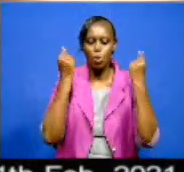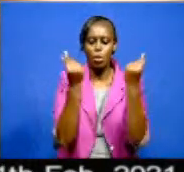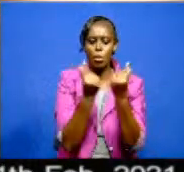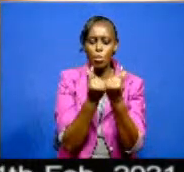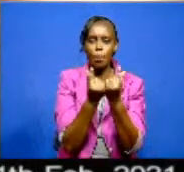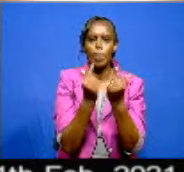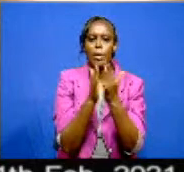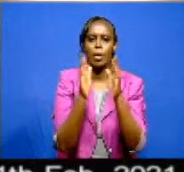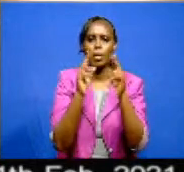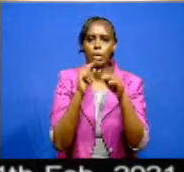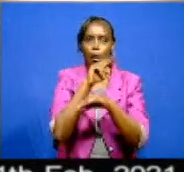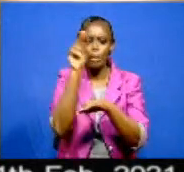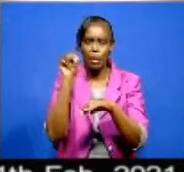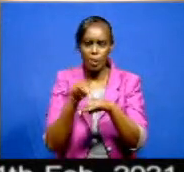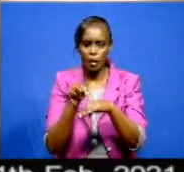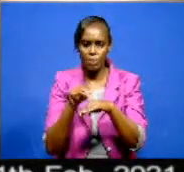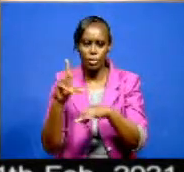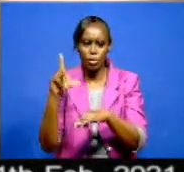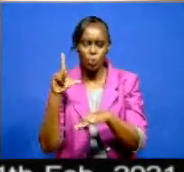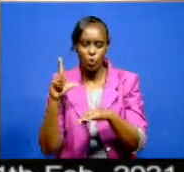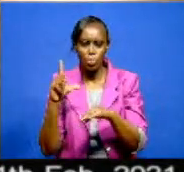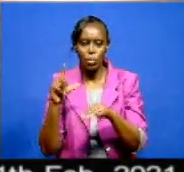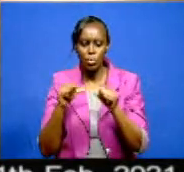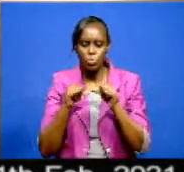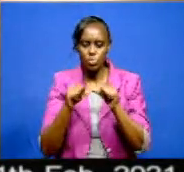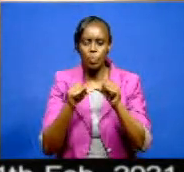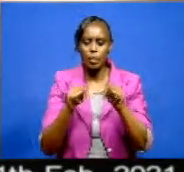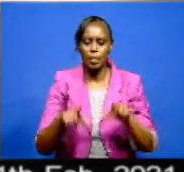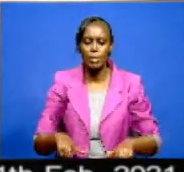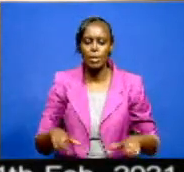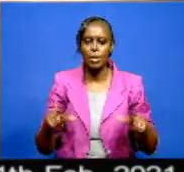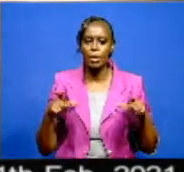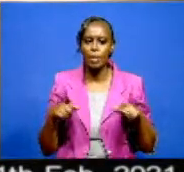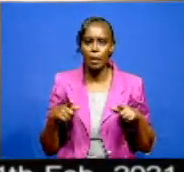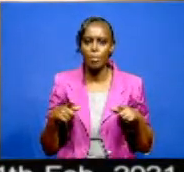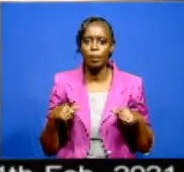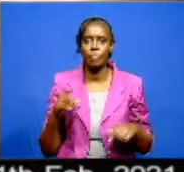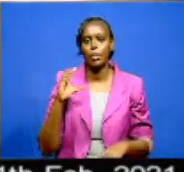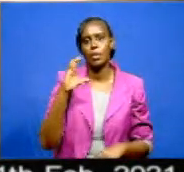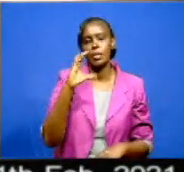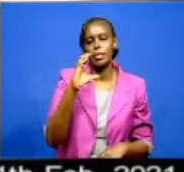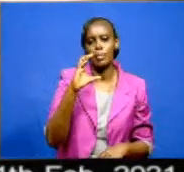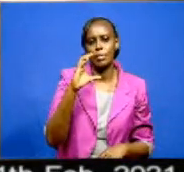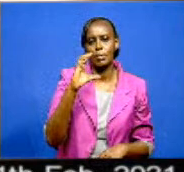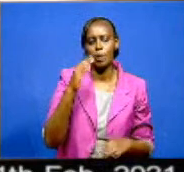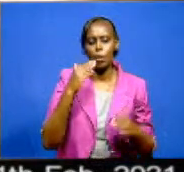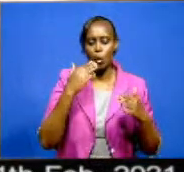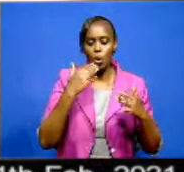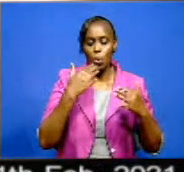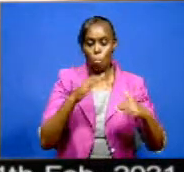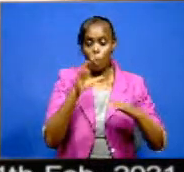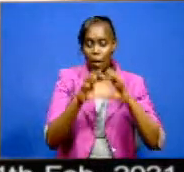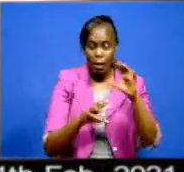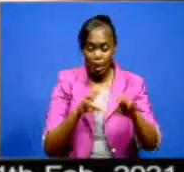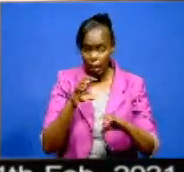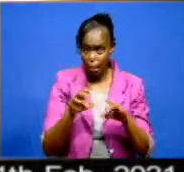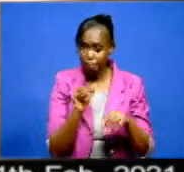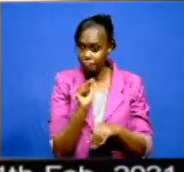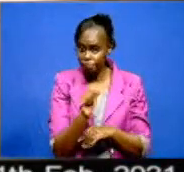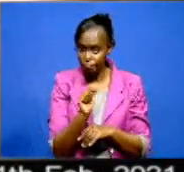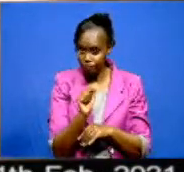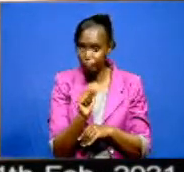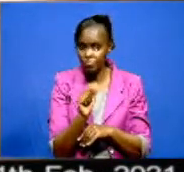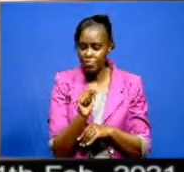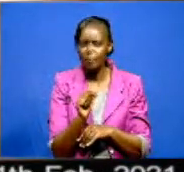nationally for its role in sustaining livelihood. C, Madam Speaker, wildlife has become a strategic